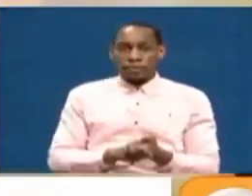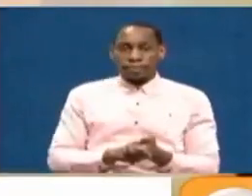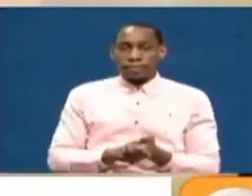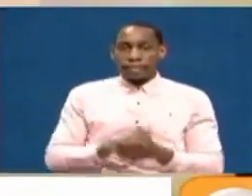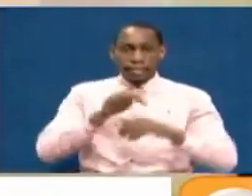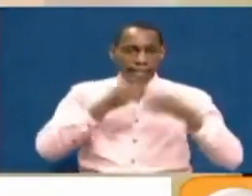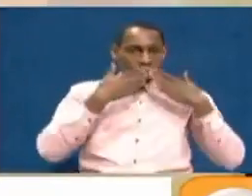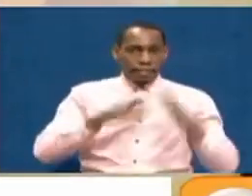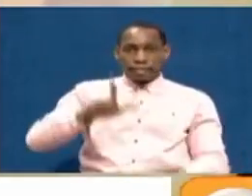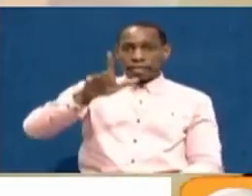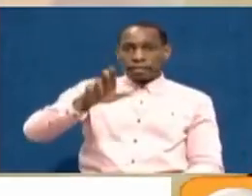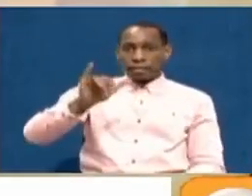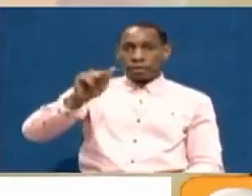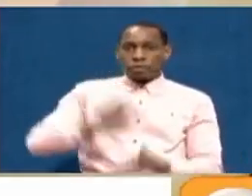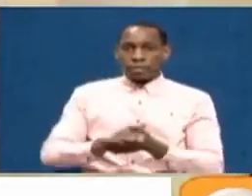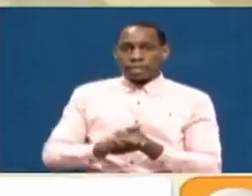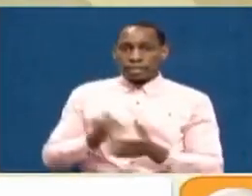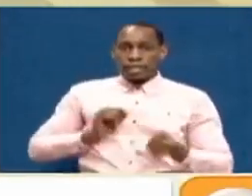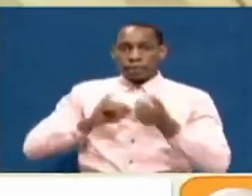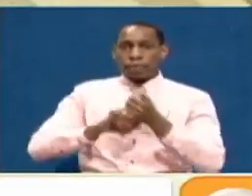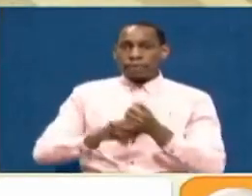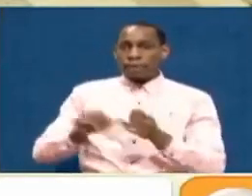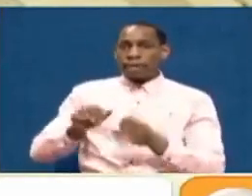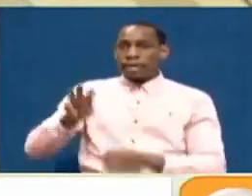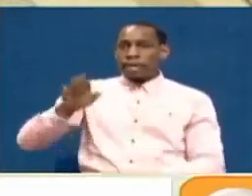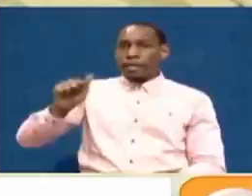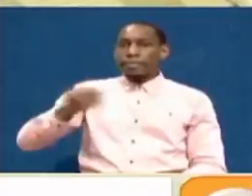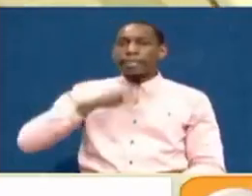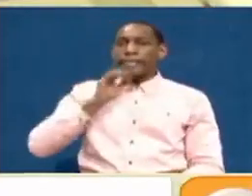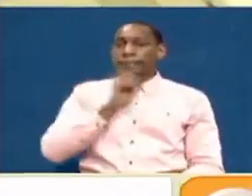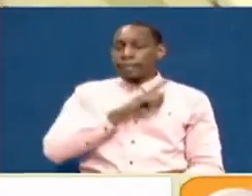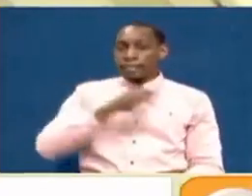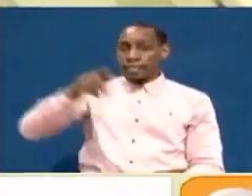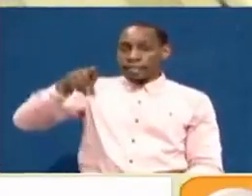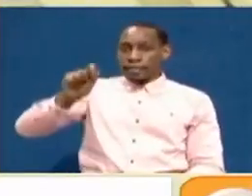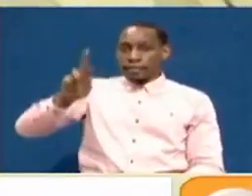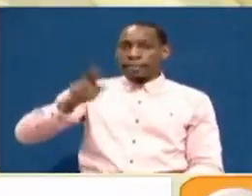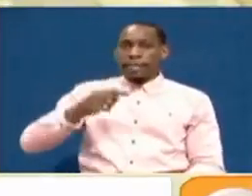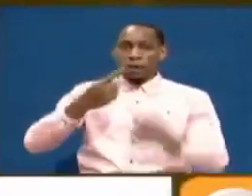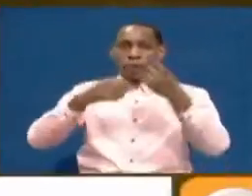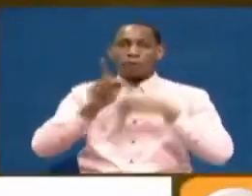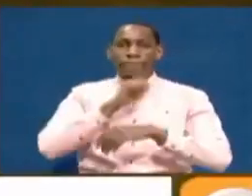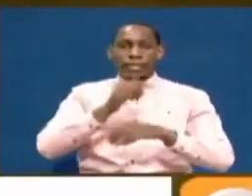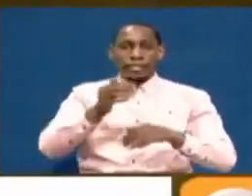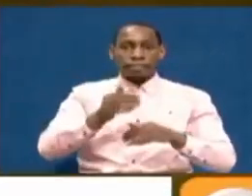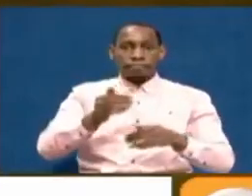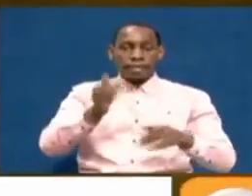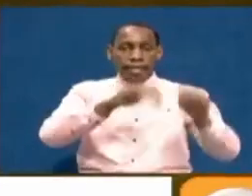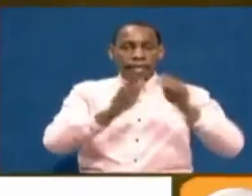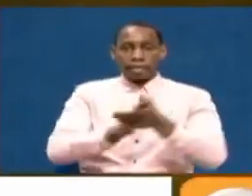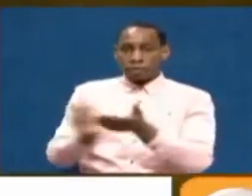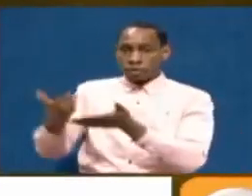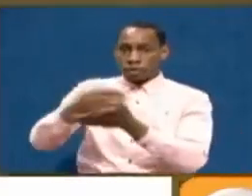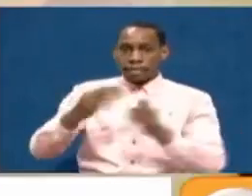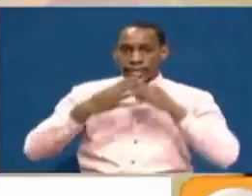end, Lucy Chomba, the wife of the deceased MCA Peter Chomba, won the election. Lucy Chomba